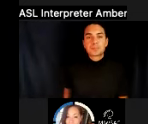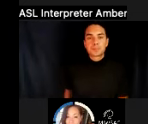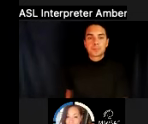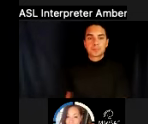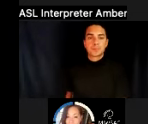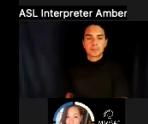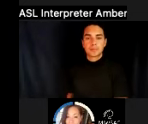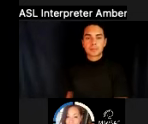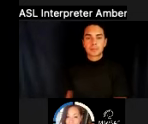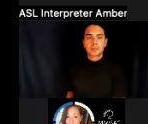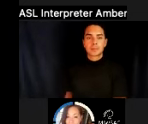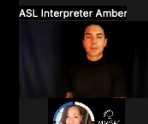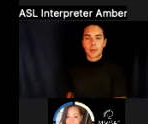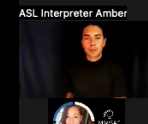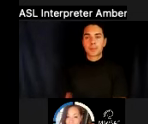Okay.